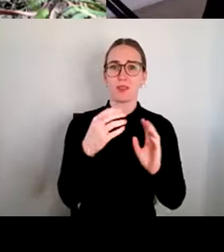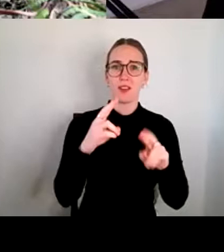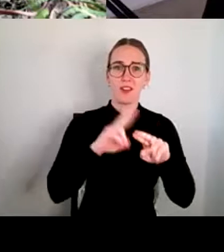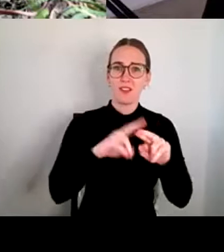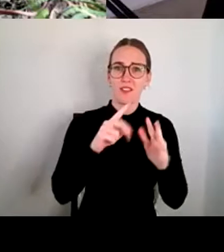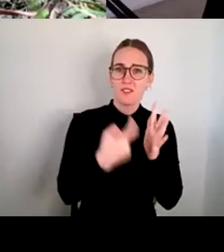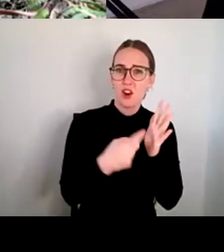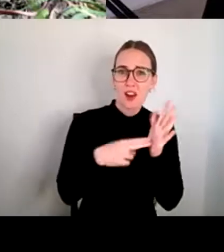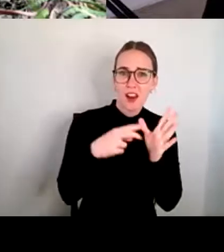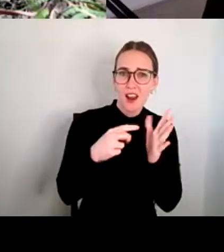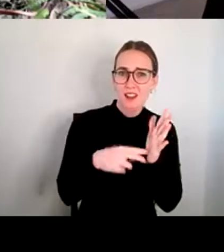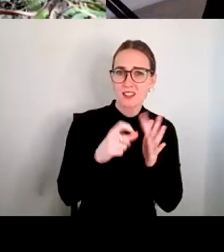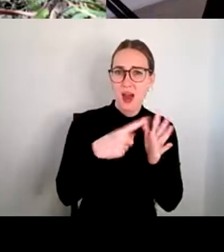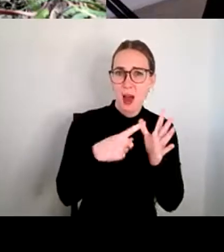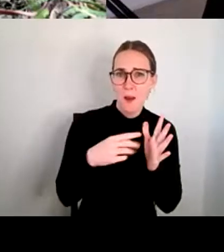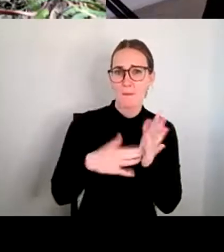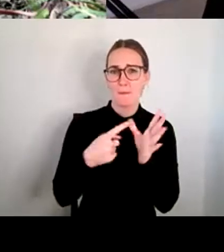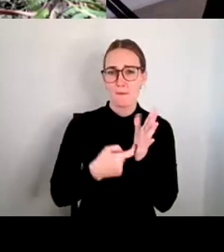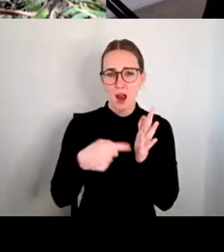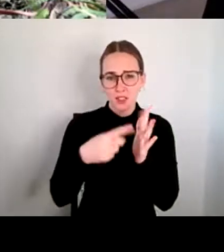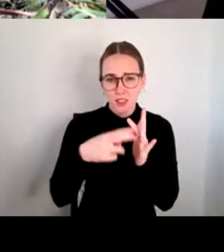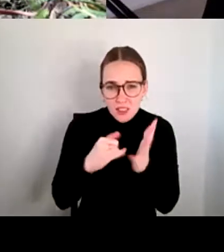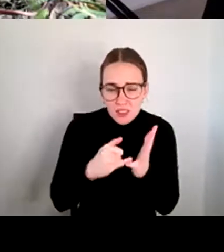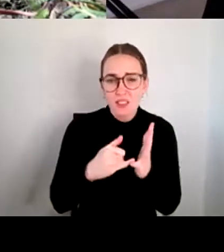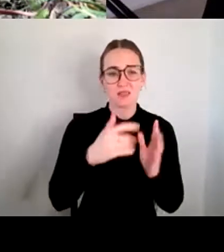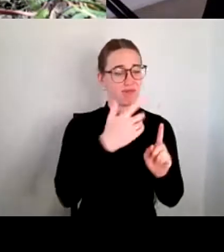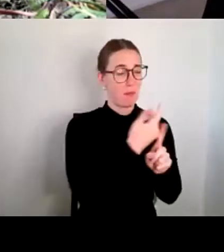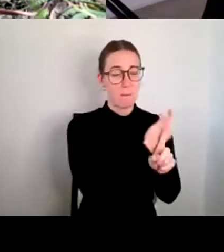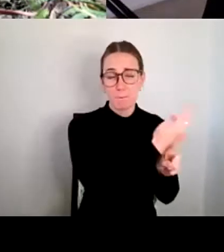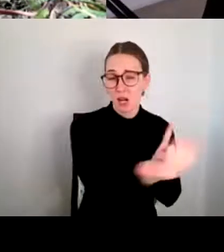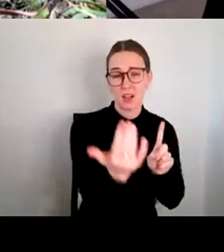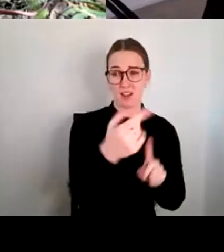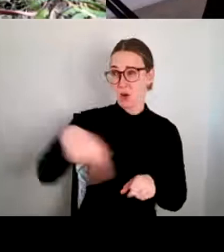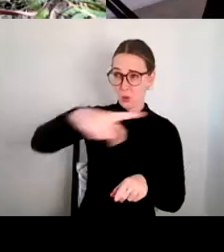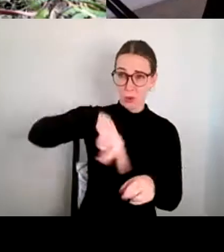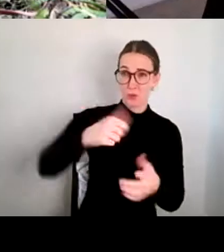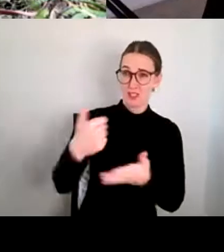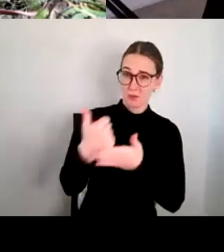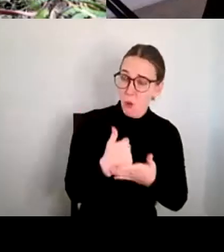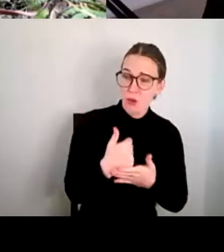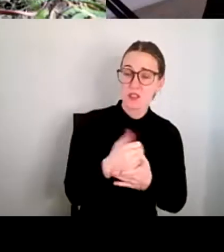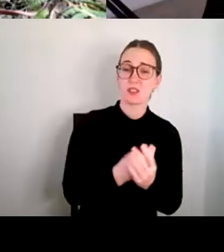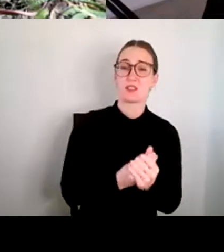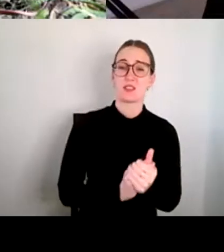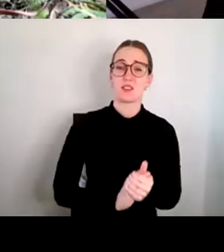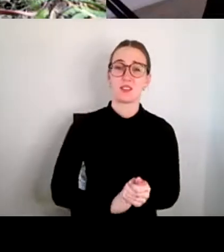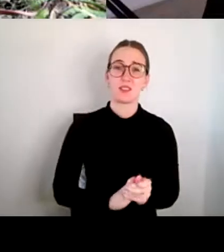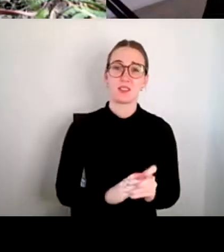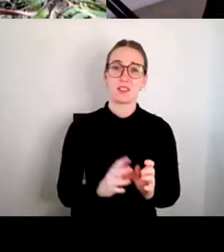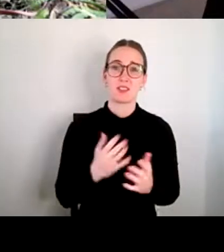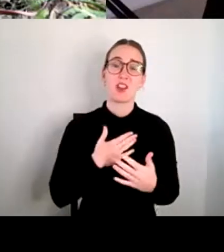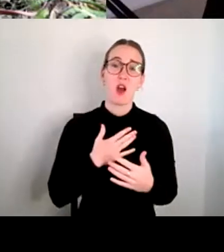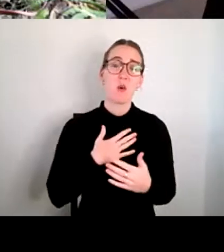Martins, Avril Quayle, Michael Riley. I mean, you know, we were supported. So I would love to see